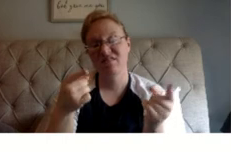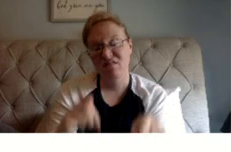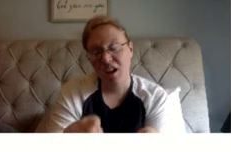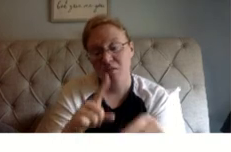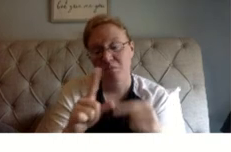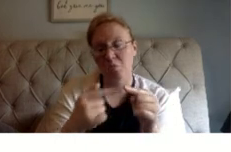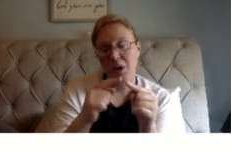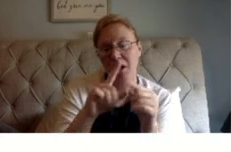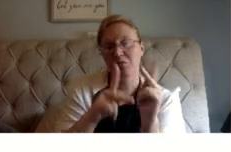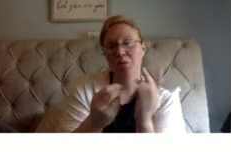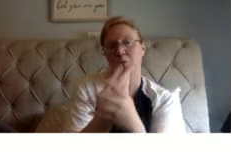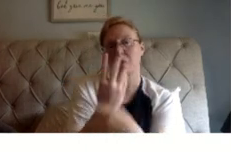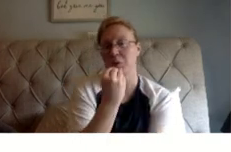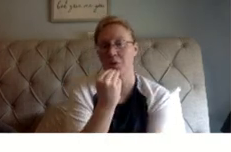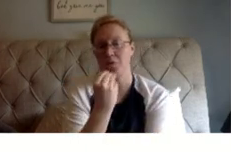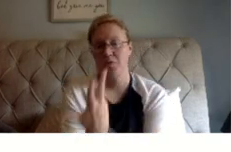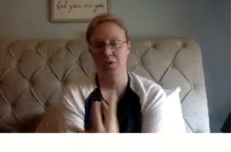do people grow food?